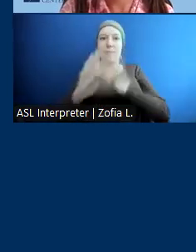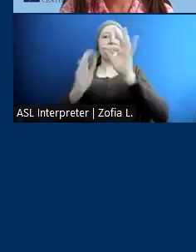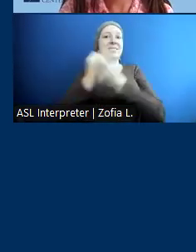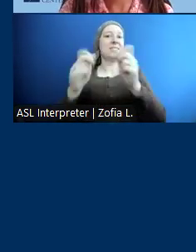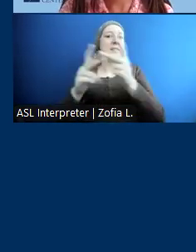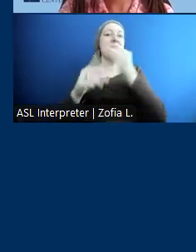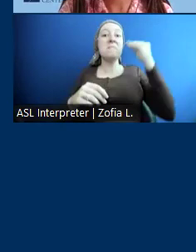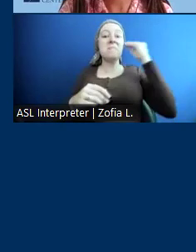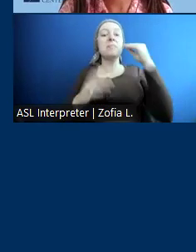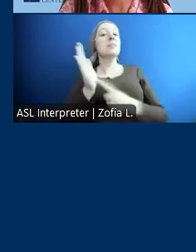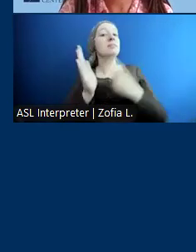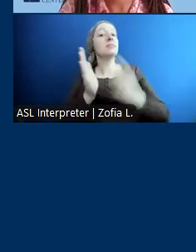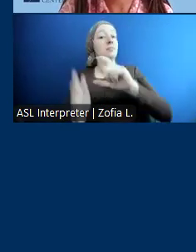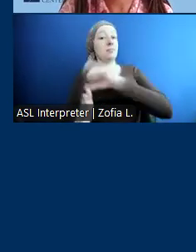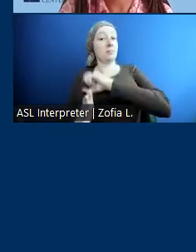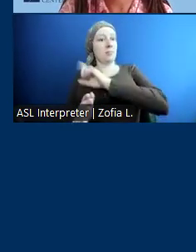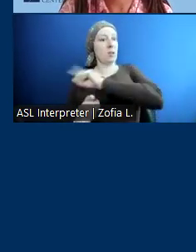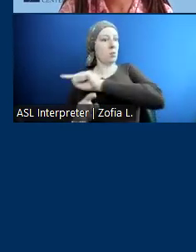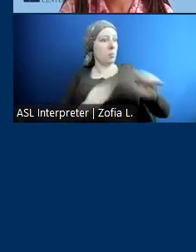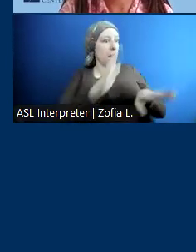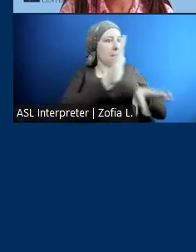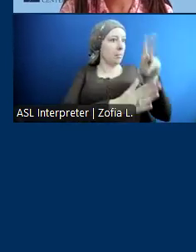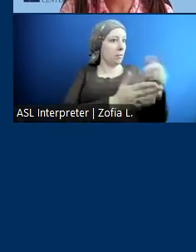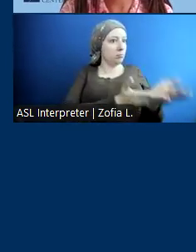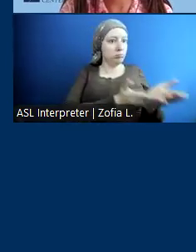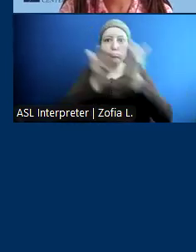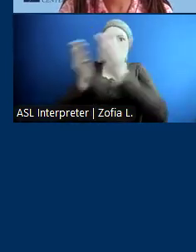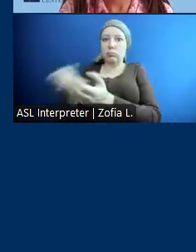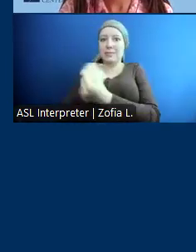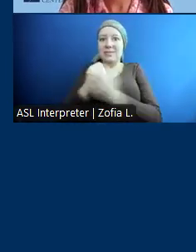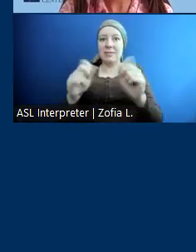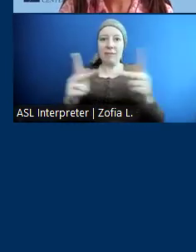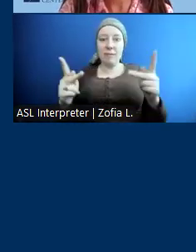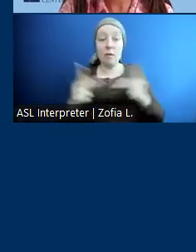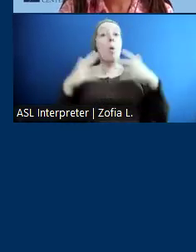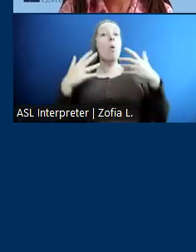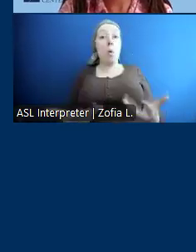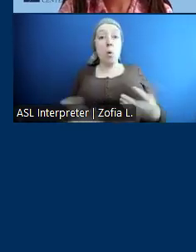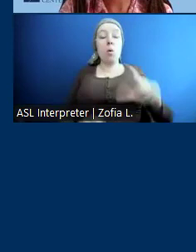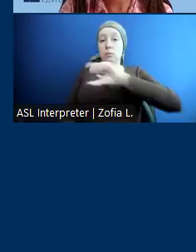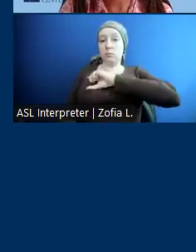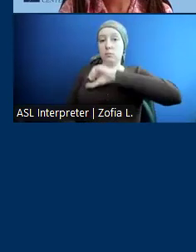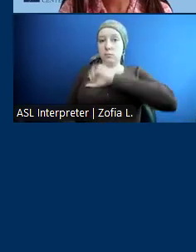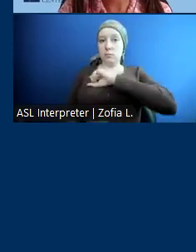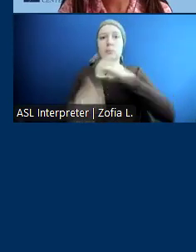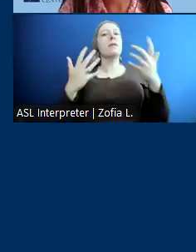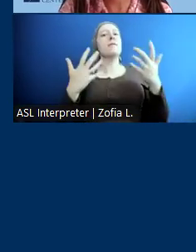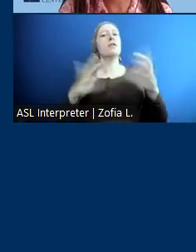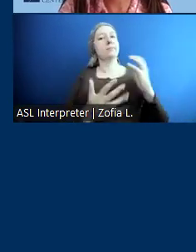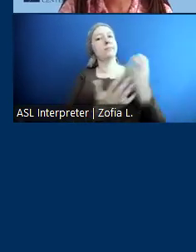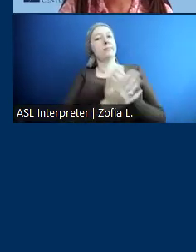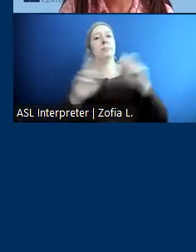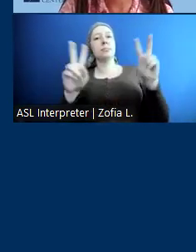may transport a potential victim to a safe shelter, or law enforcement has conducted wellness